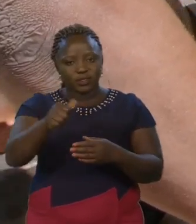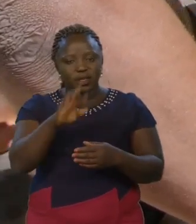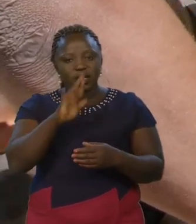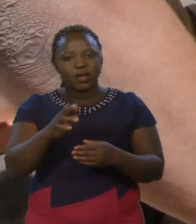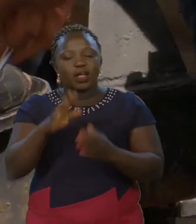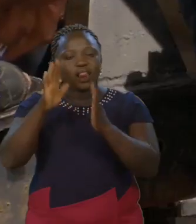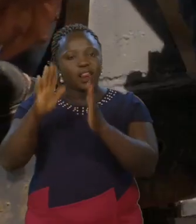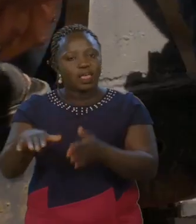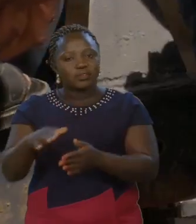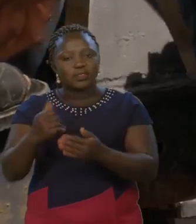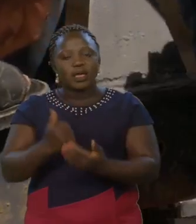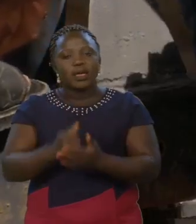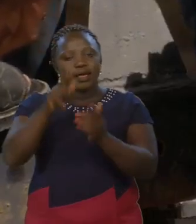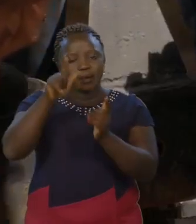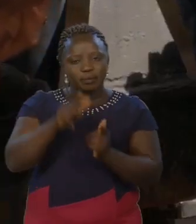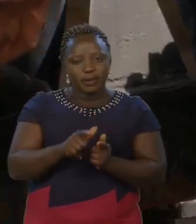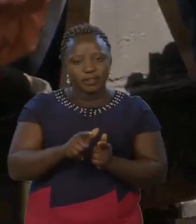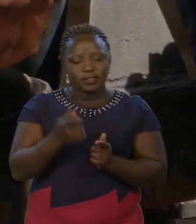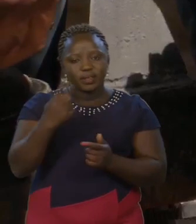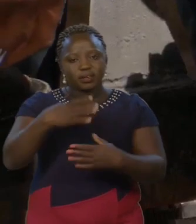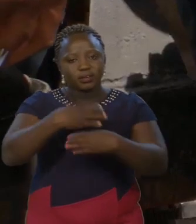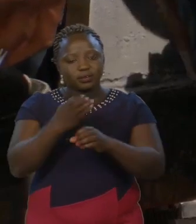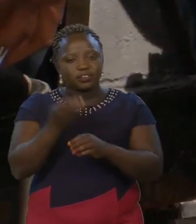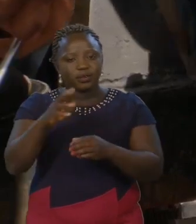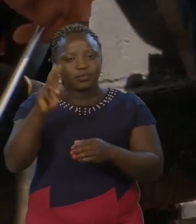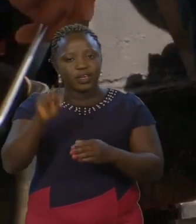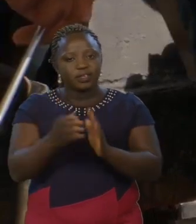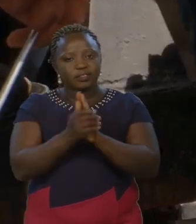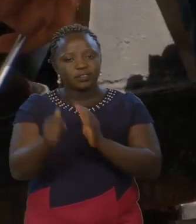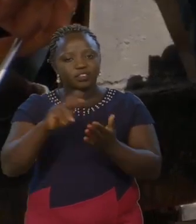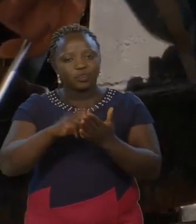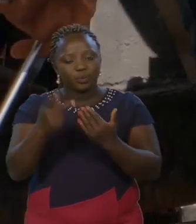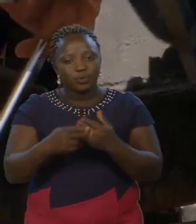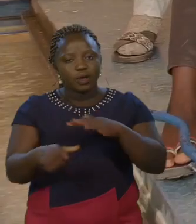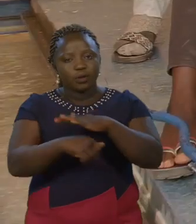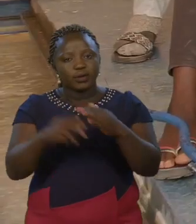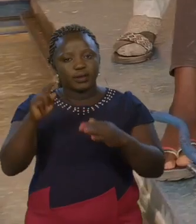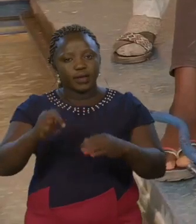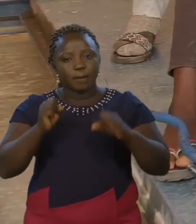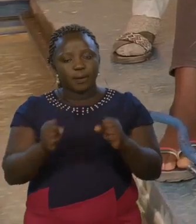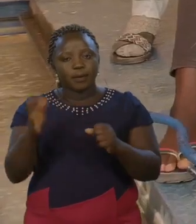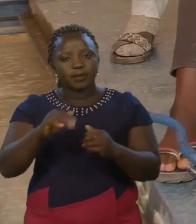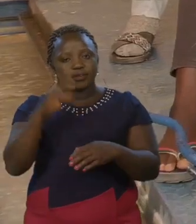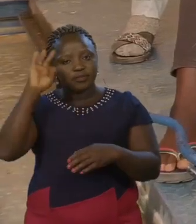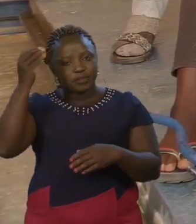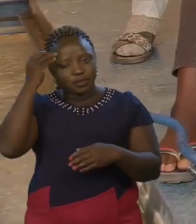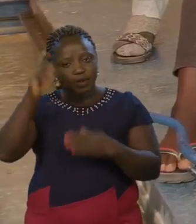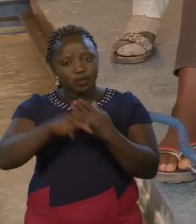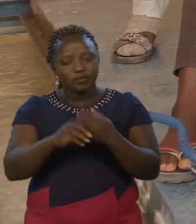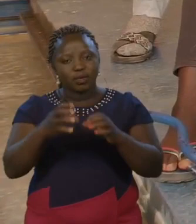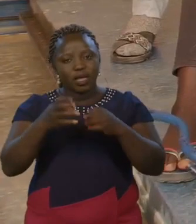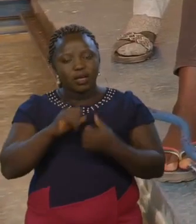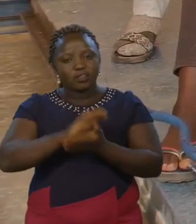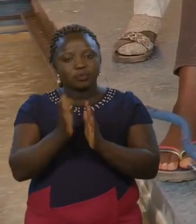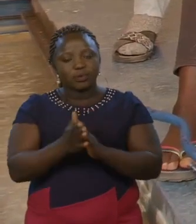times left helpless. The creation of the N-Skills program under the N-Power by the federal government